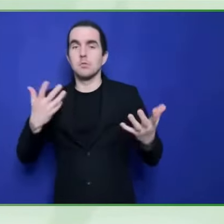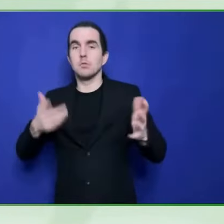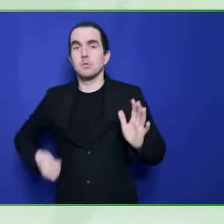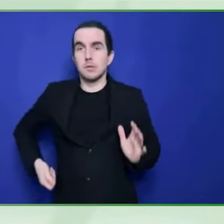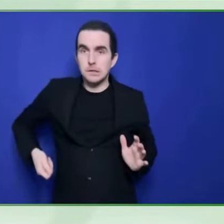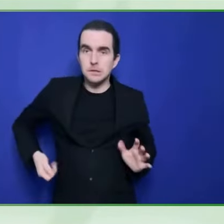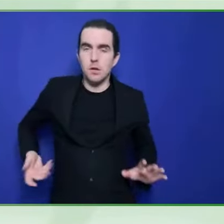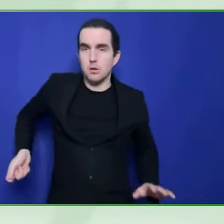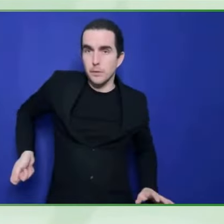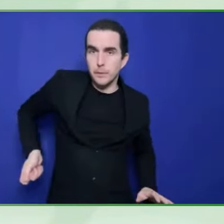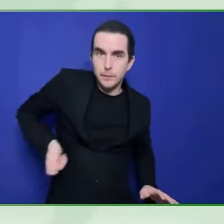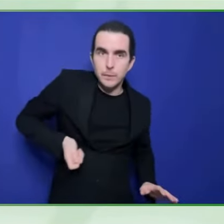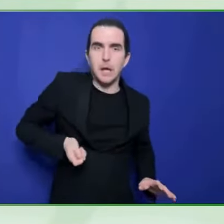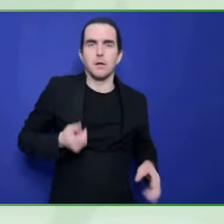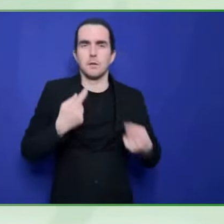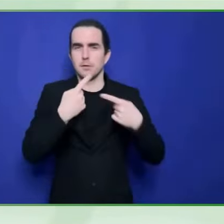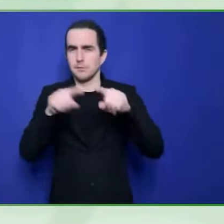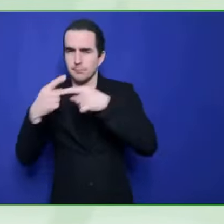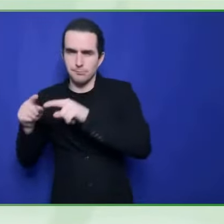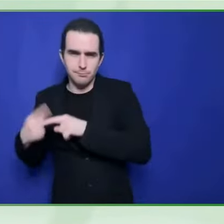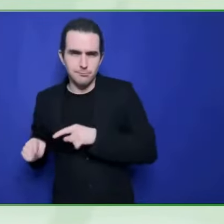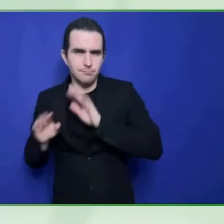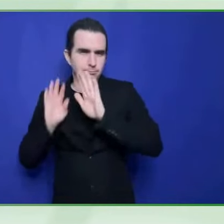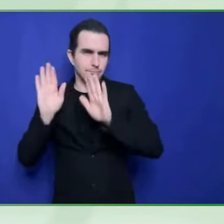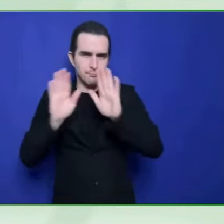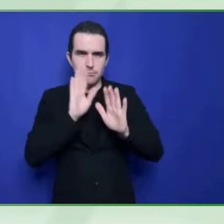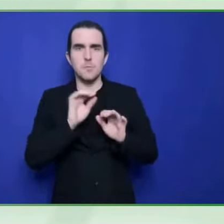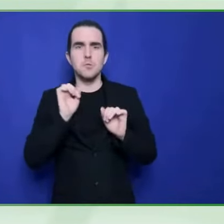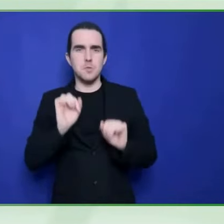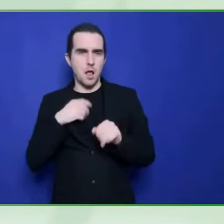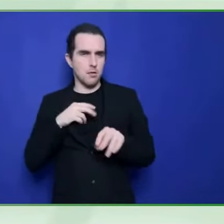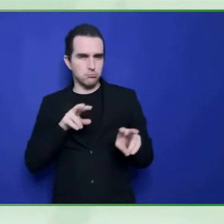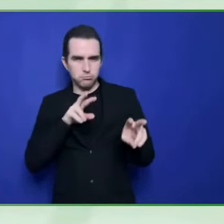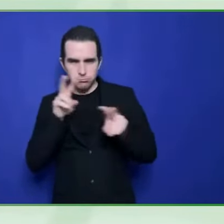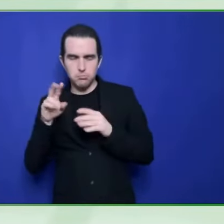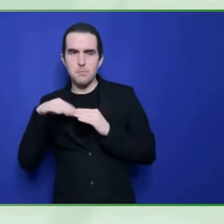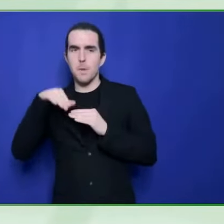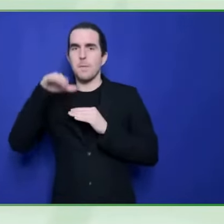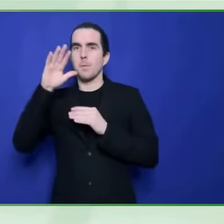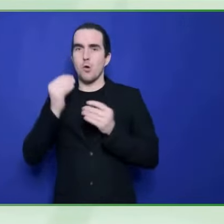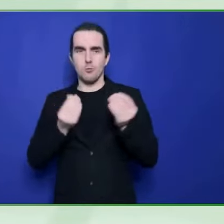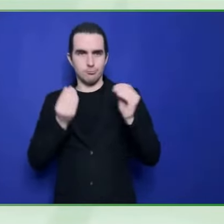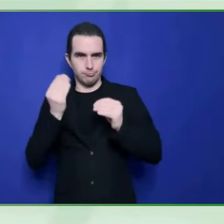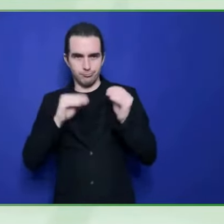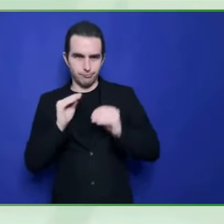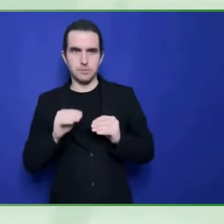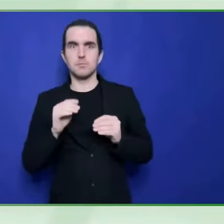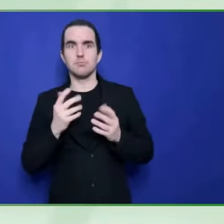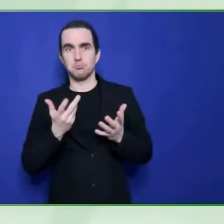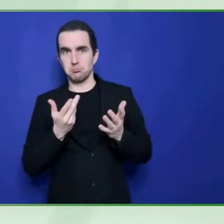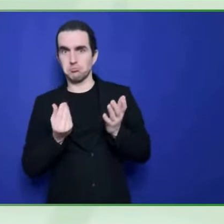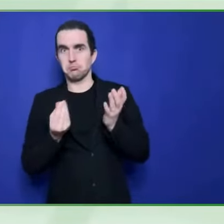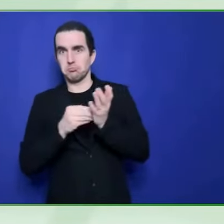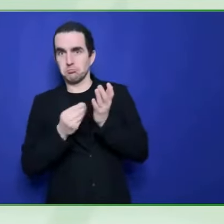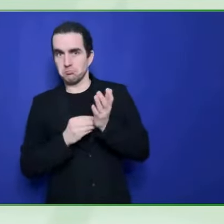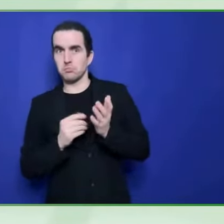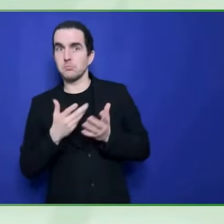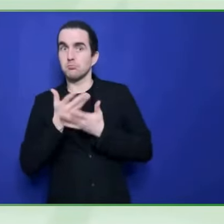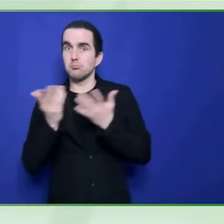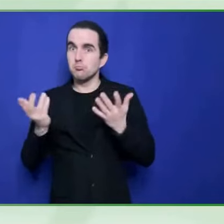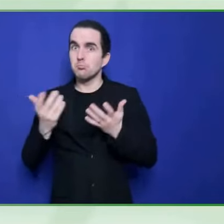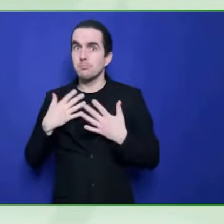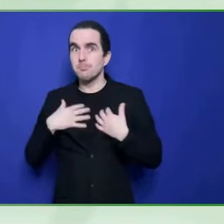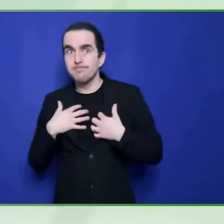different questions other than just, can I get from here to there given my mobility profile, which is the primary question